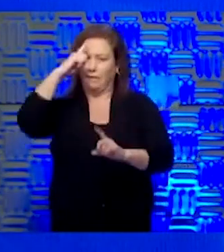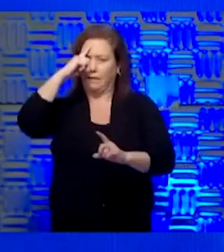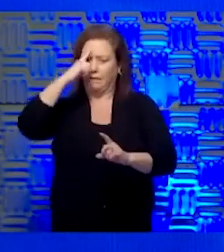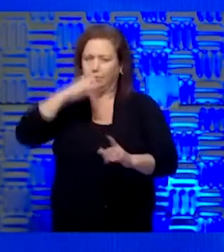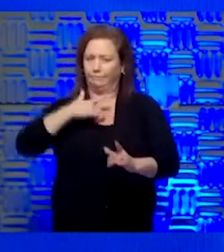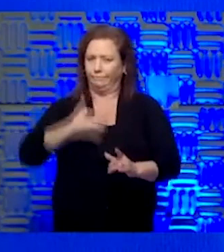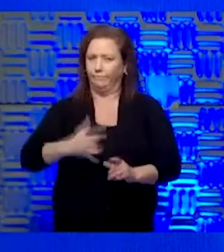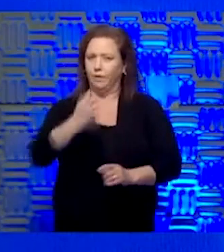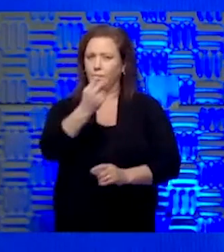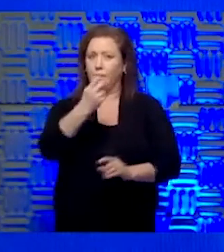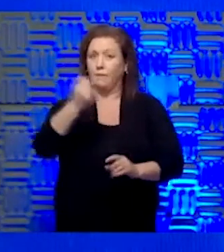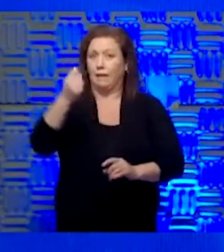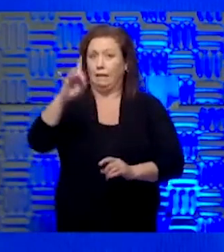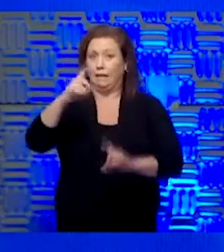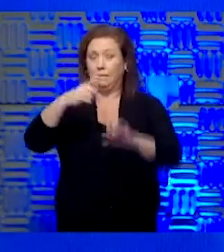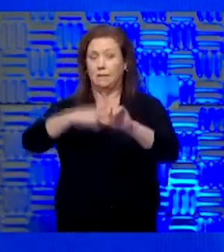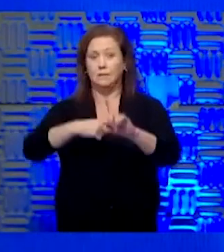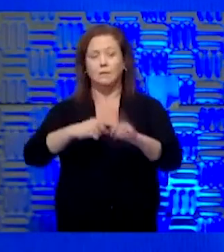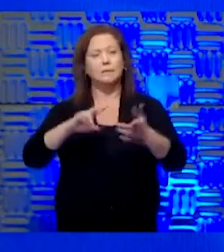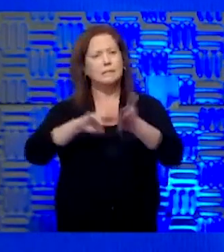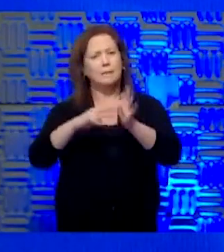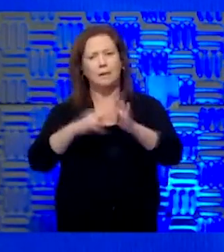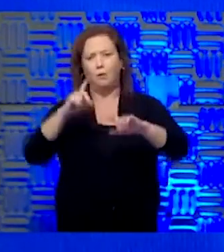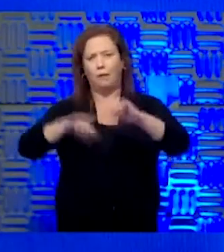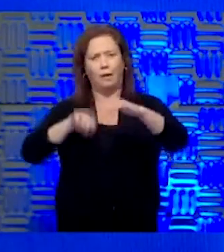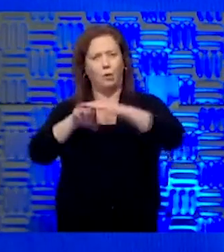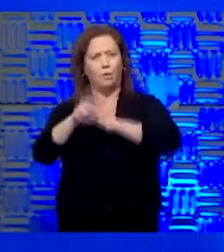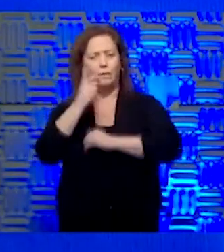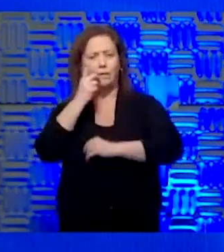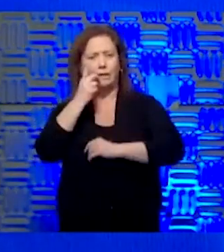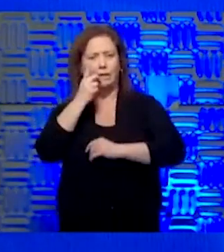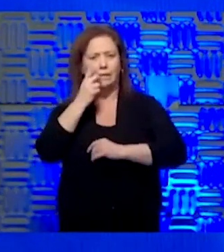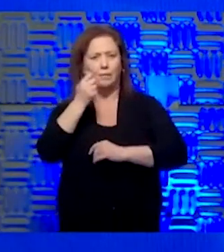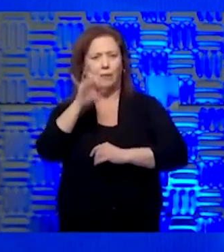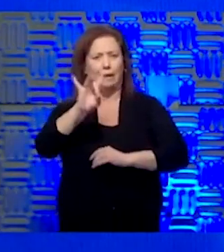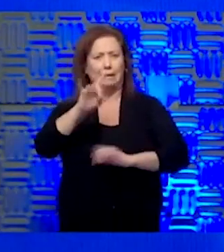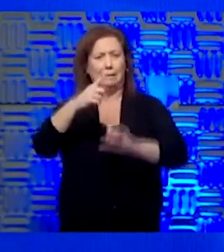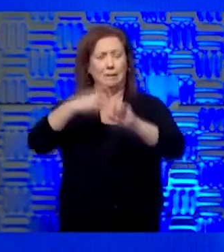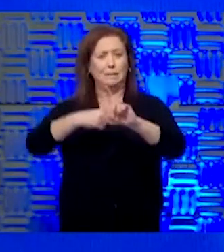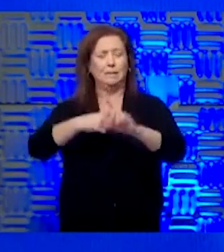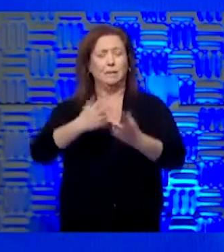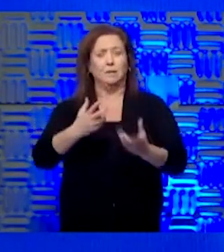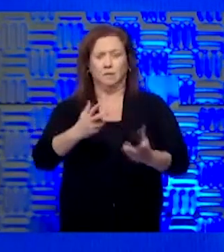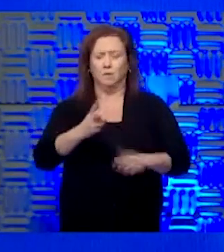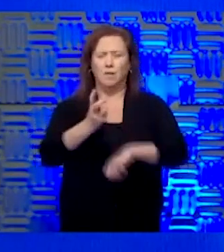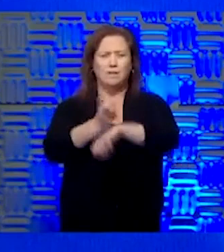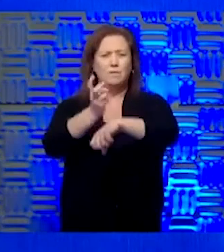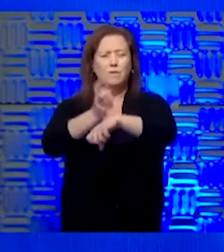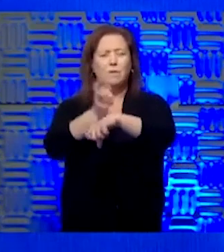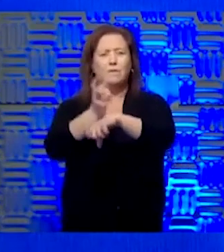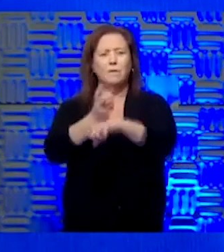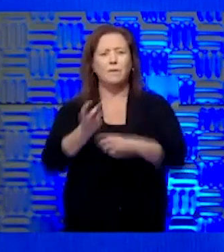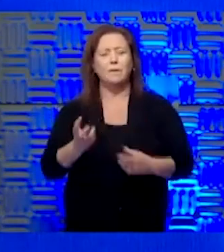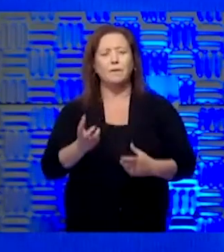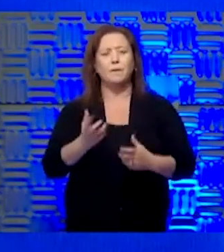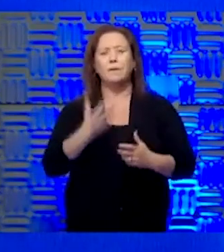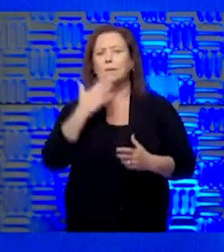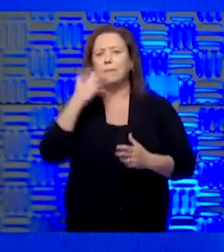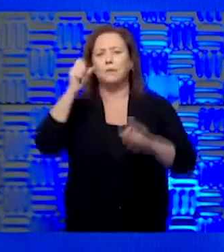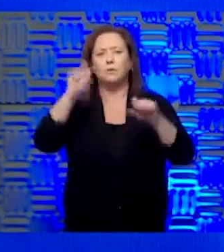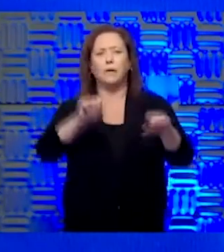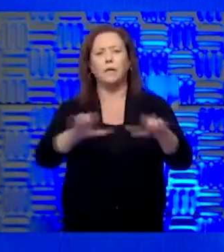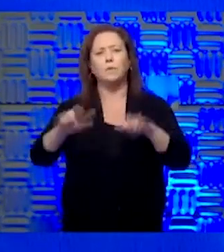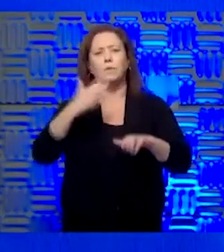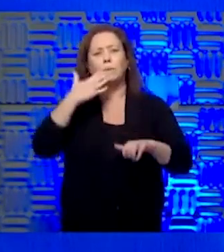that mean that nobody can go to a dentist for 12 to 18 months? And the answer to that is, boy, that's really tough. So what you have to do is the best you can,